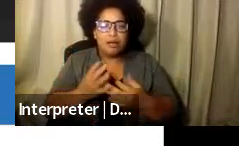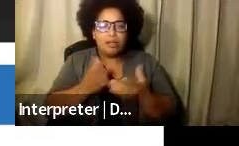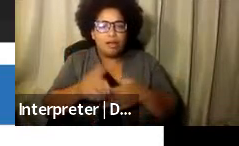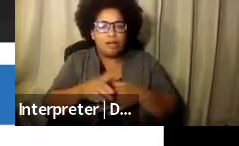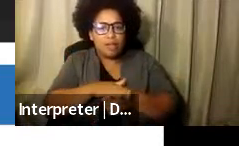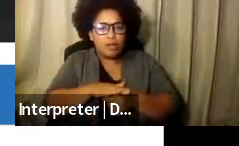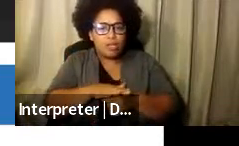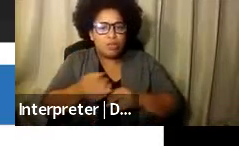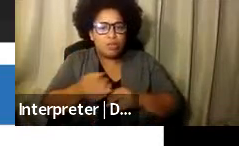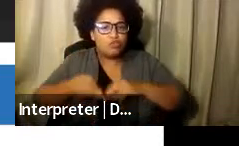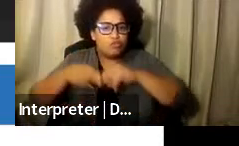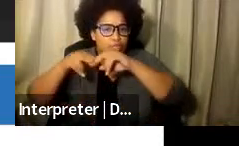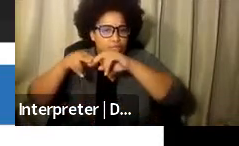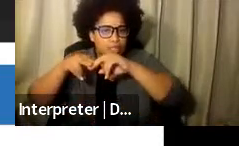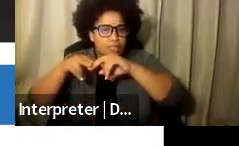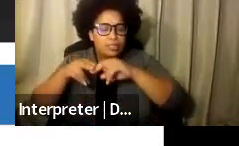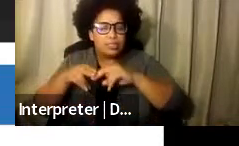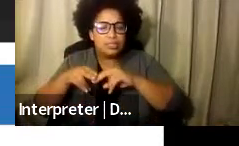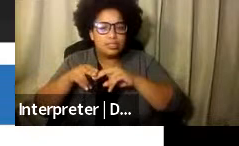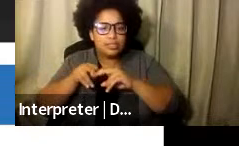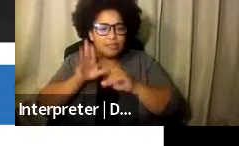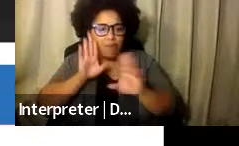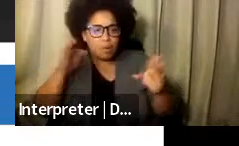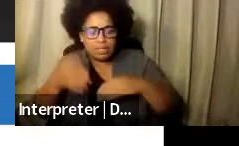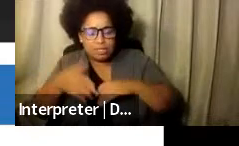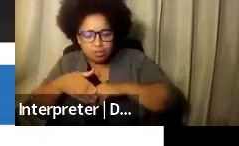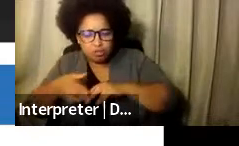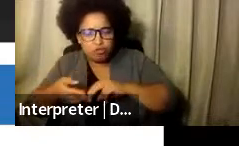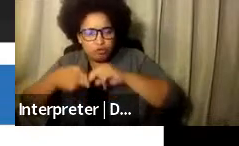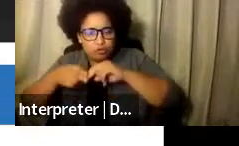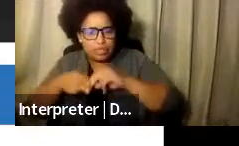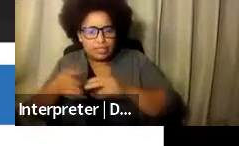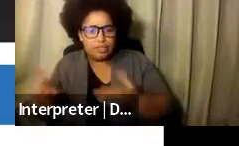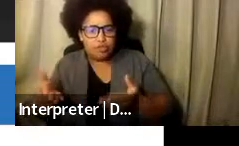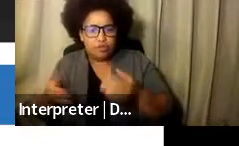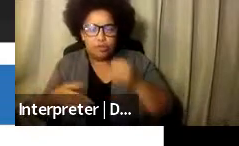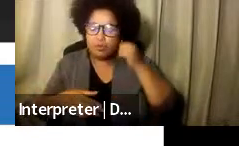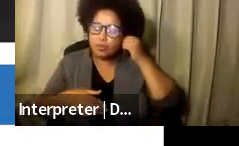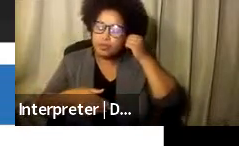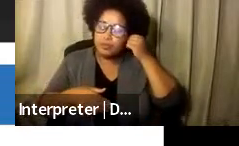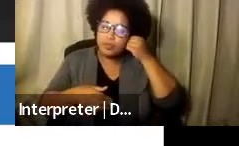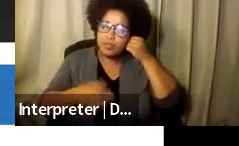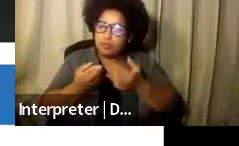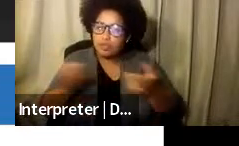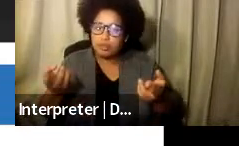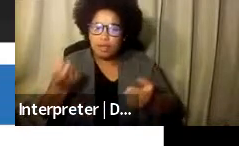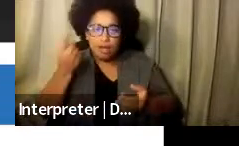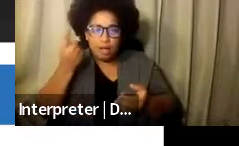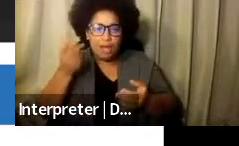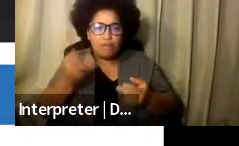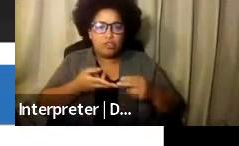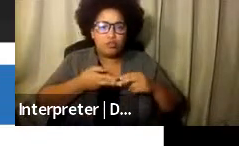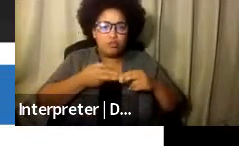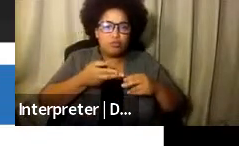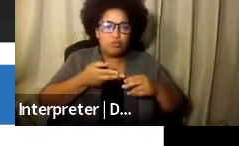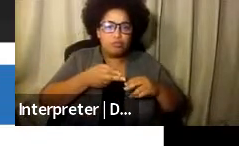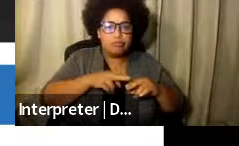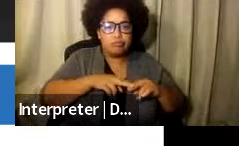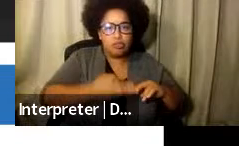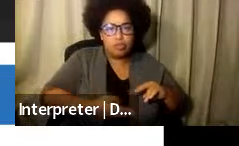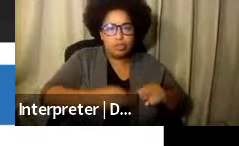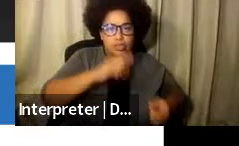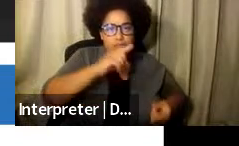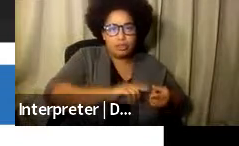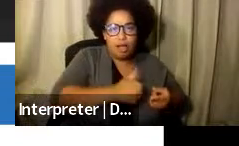where we're increasing our focus and our resources. But to do that, we do have to decrease and stop some